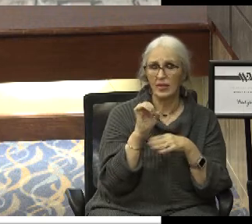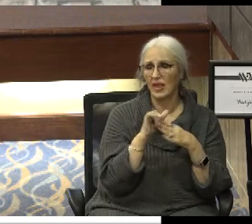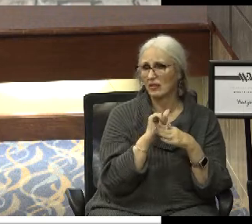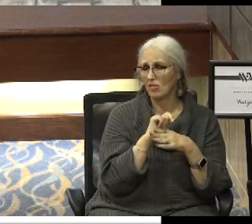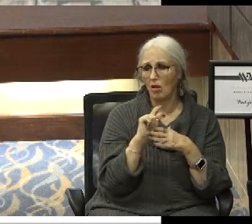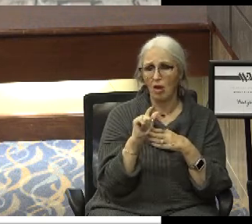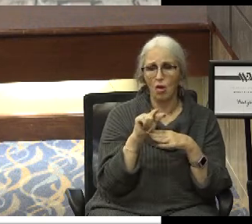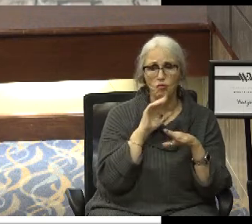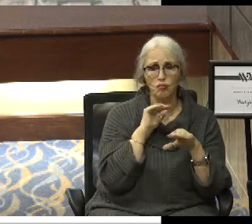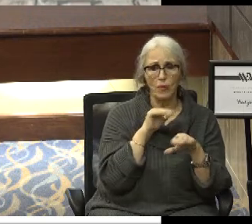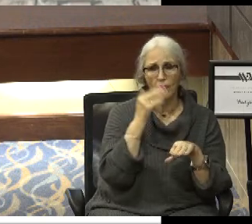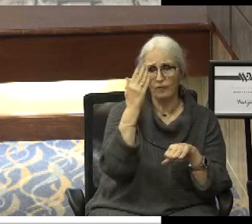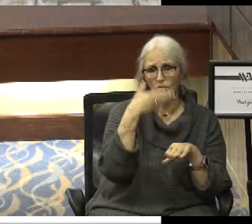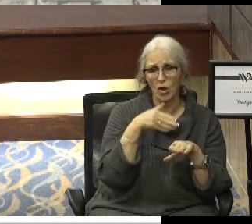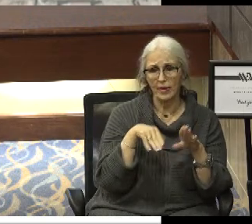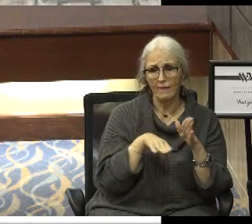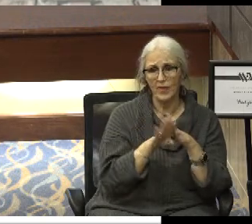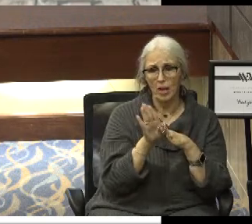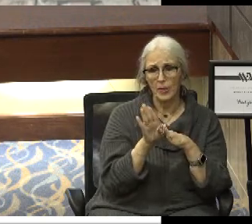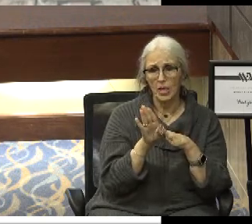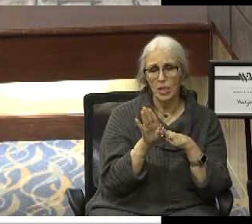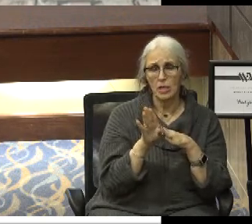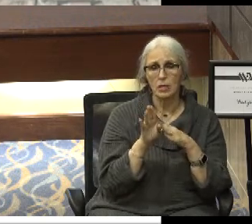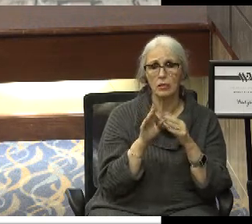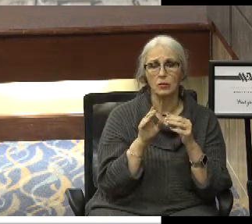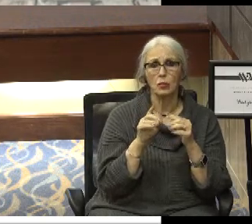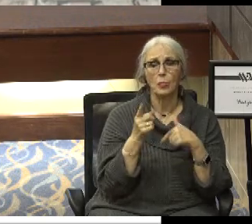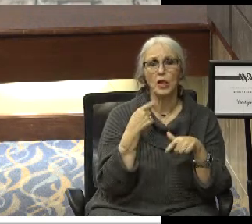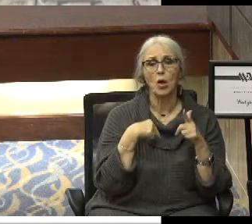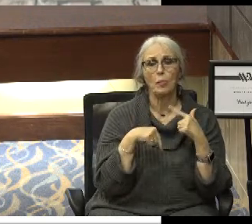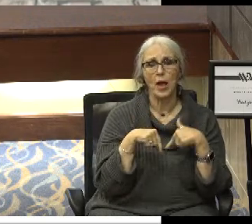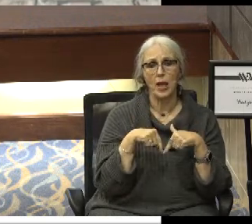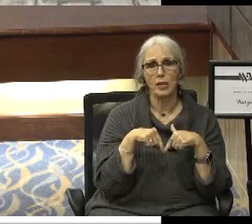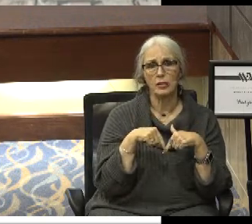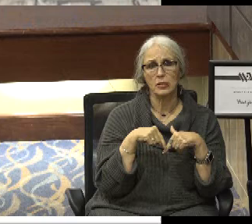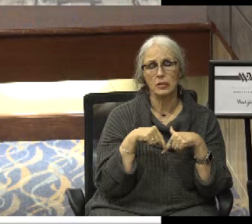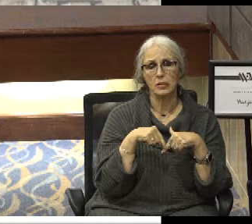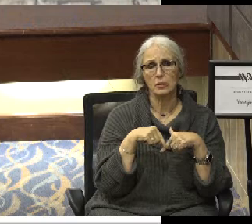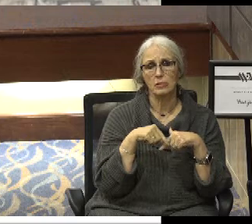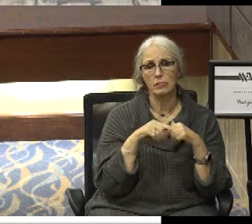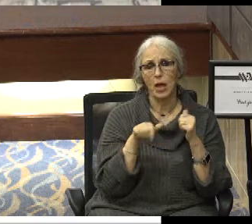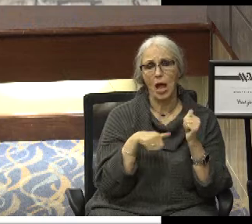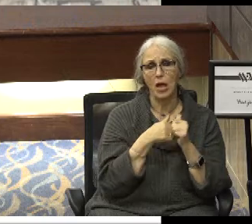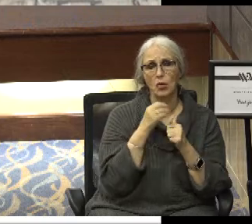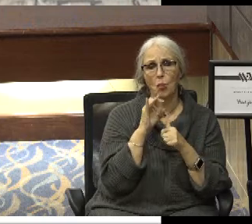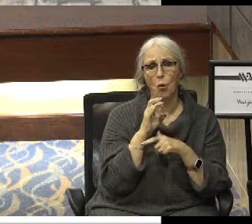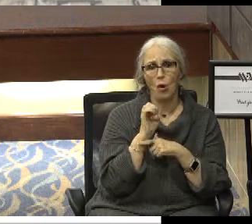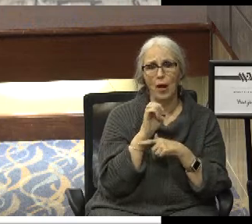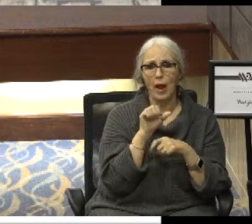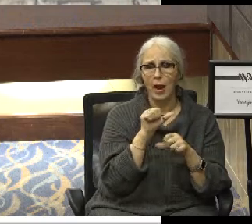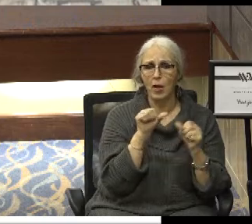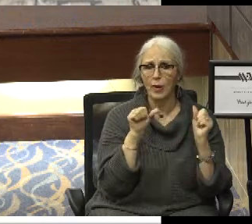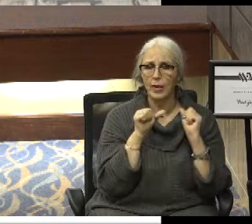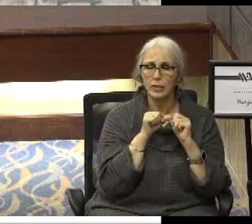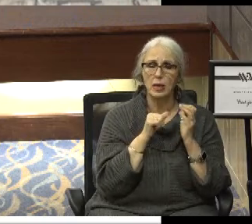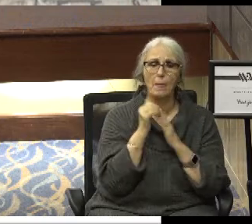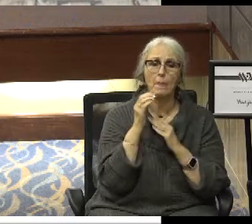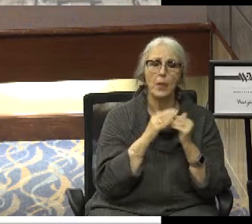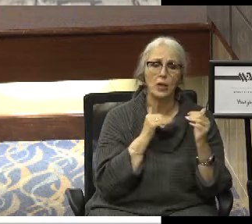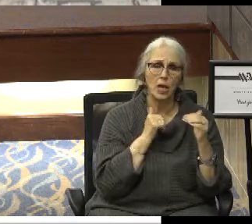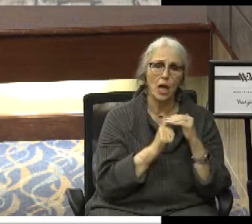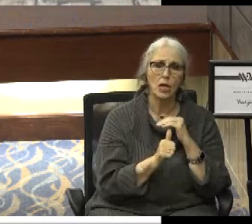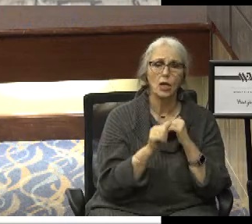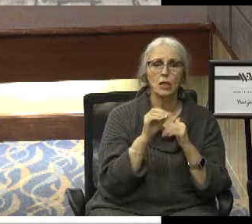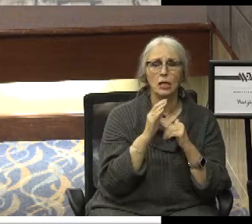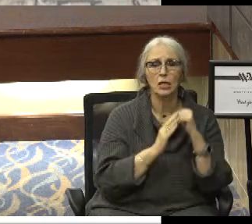development. So, again, going back to the original master plan of the core area and the buildings that are under construction,